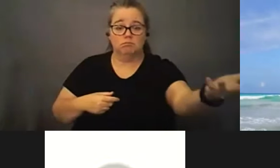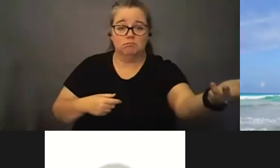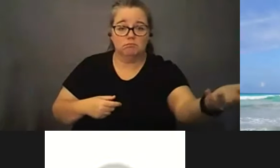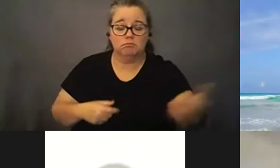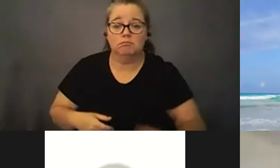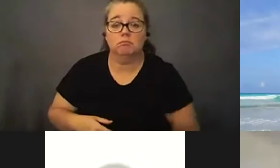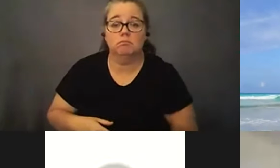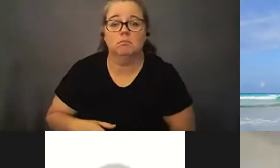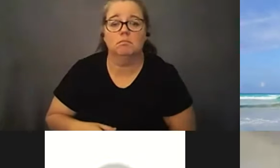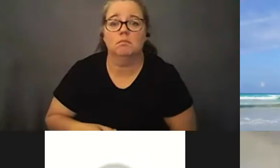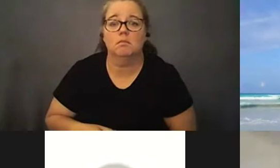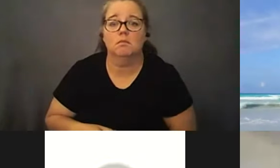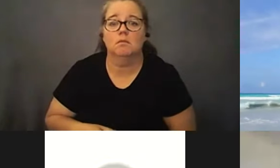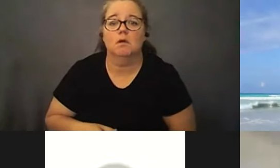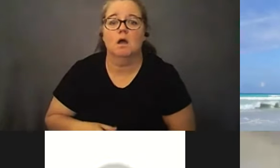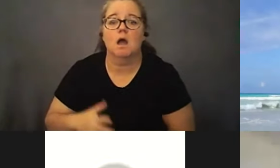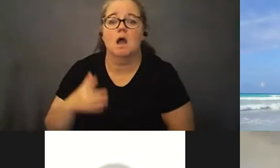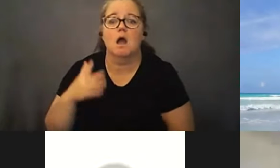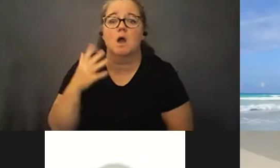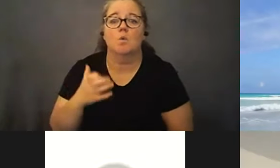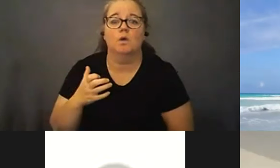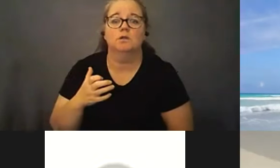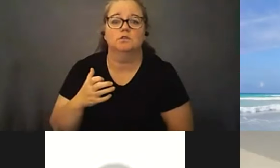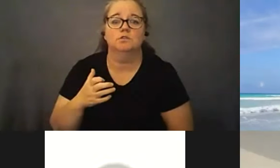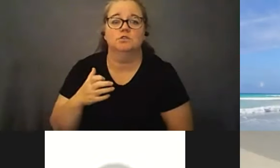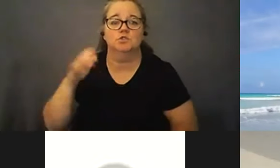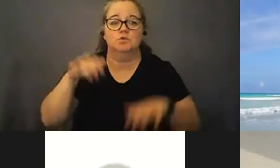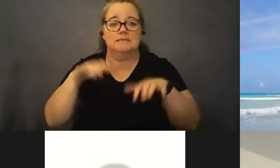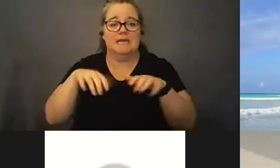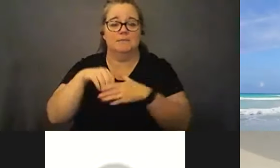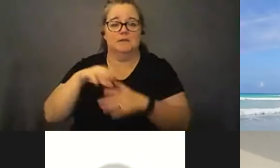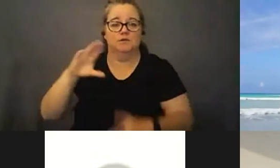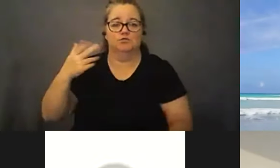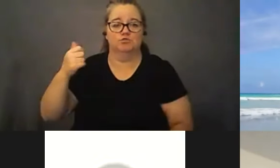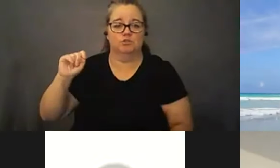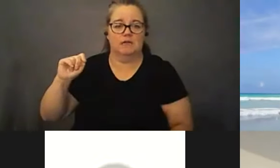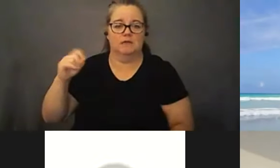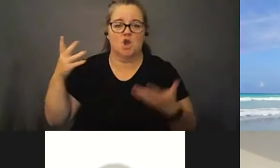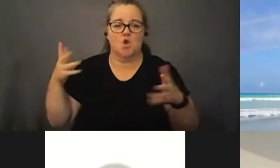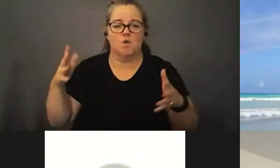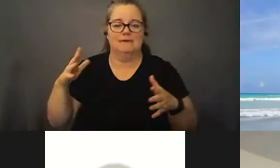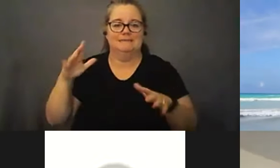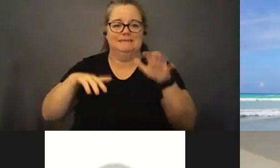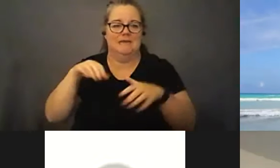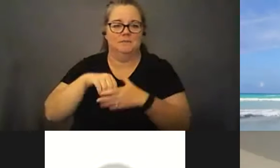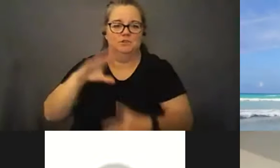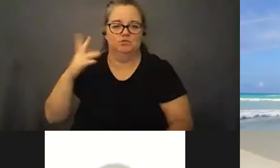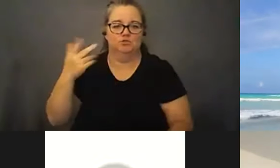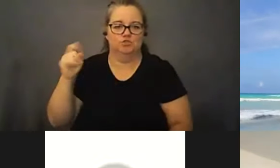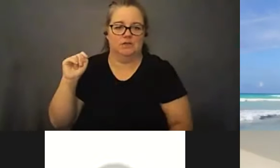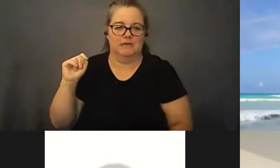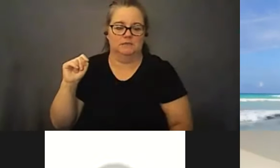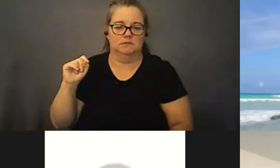Yes, the code. You know what? I will type it in the chat. She probably already got it, but let's see. We'll say